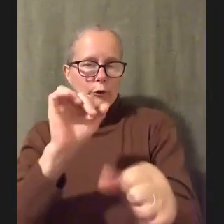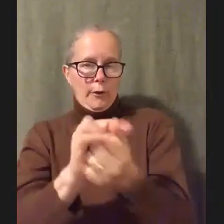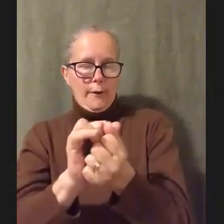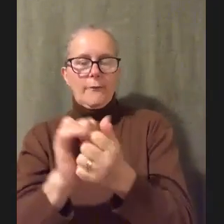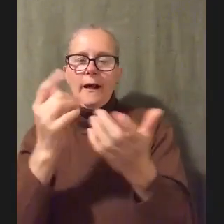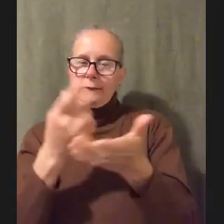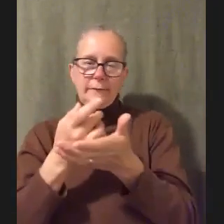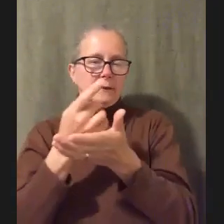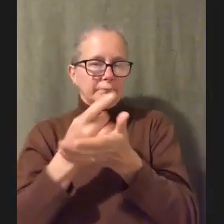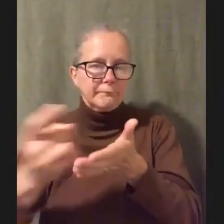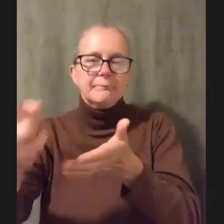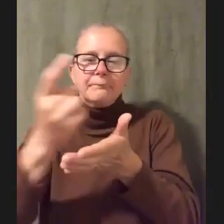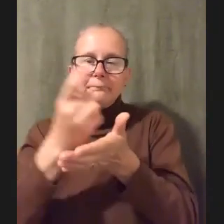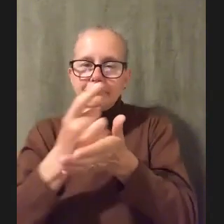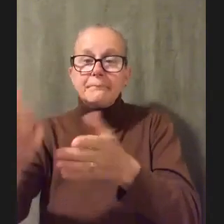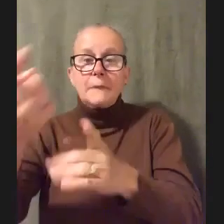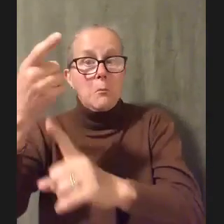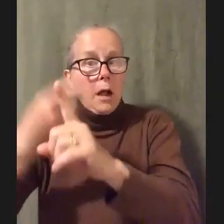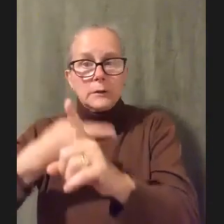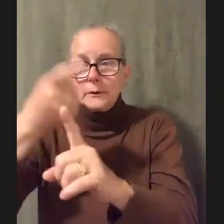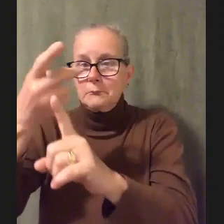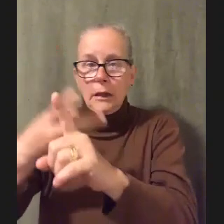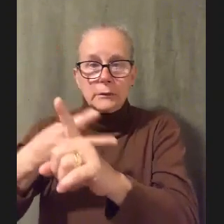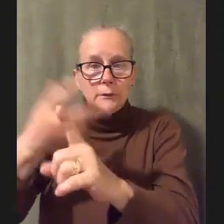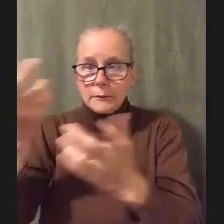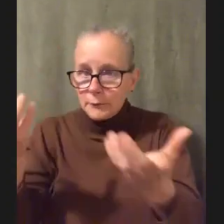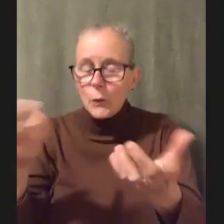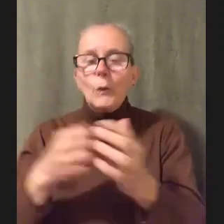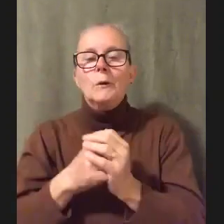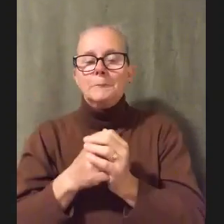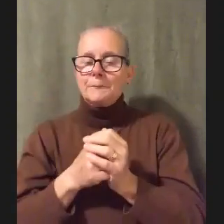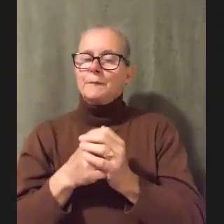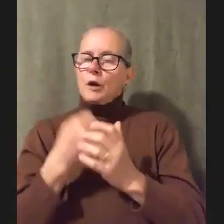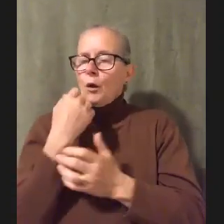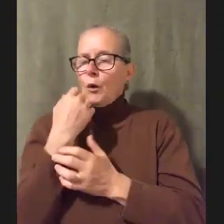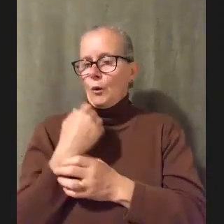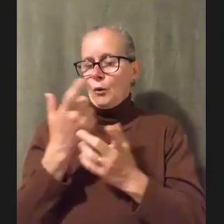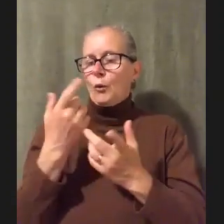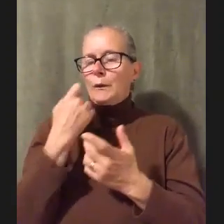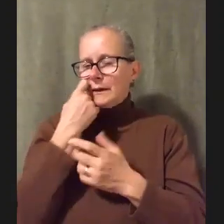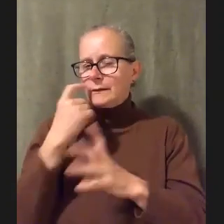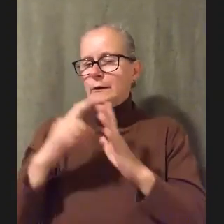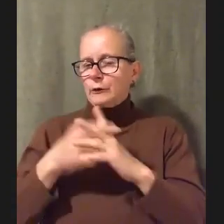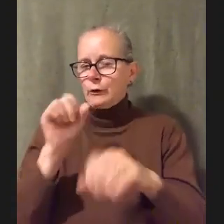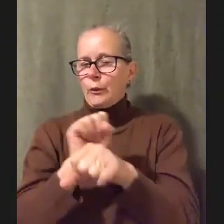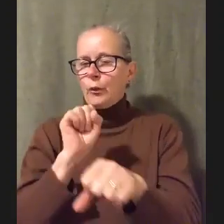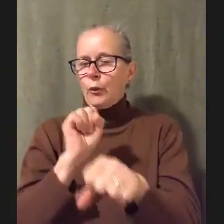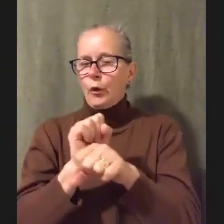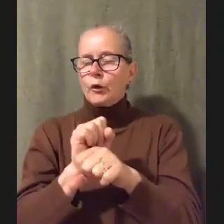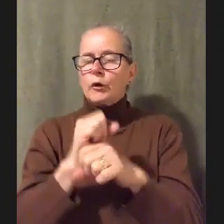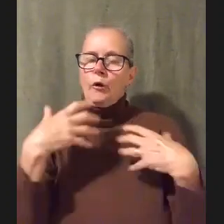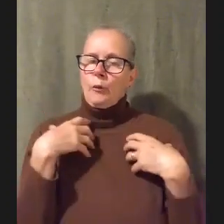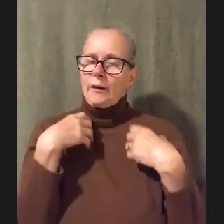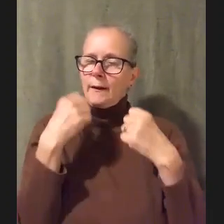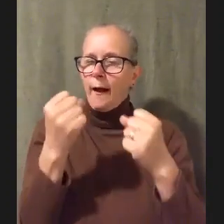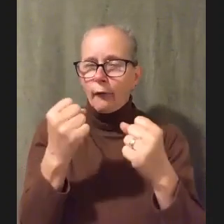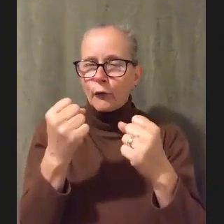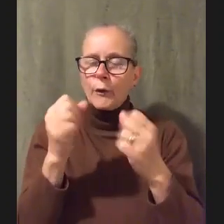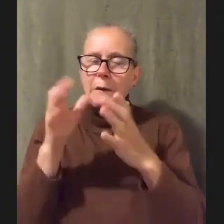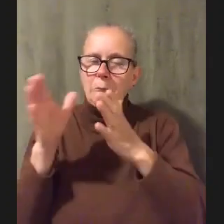weeks and probably months. So just recently we've begun our work on recovery and recovery